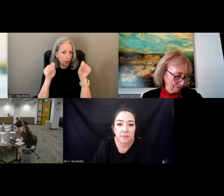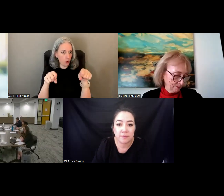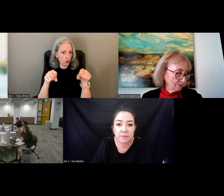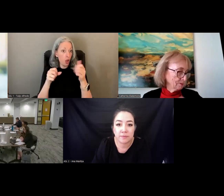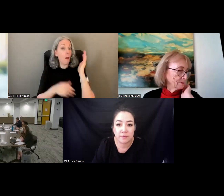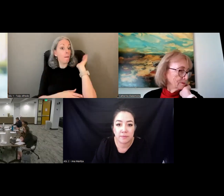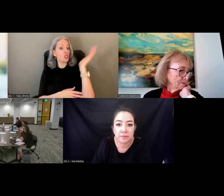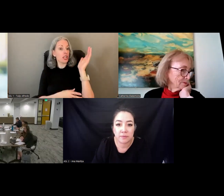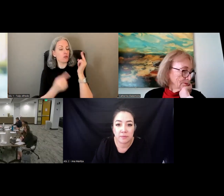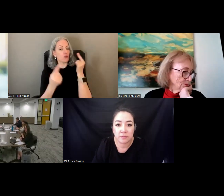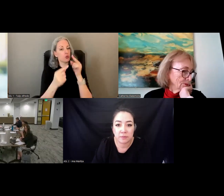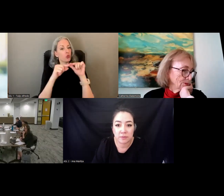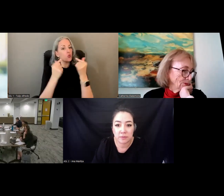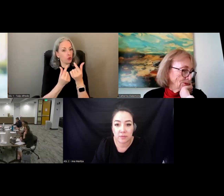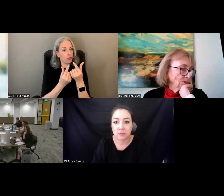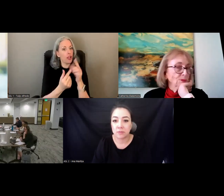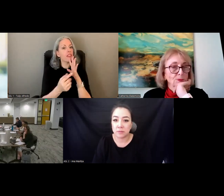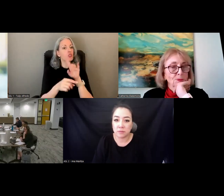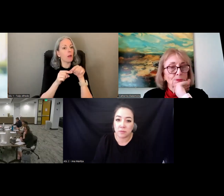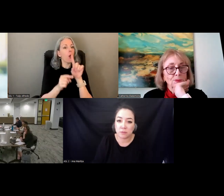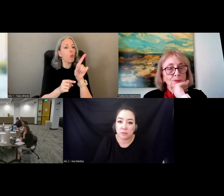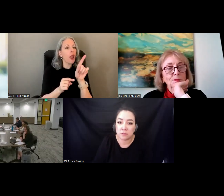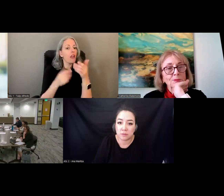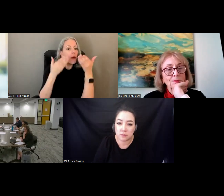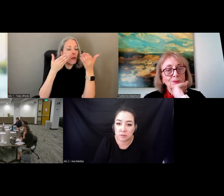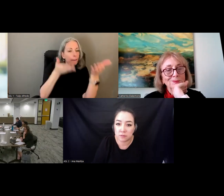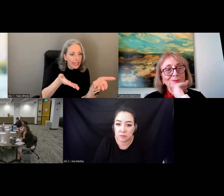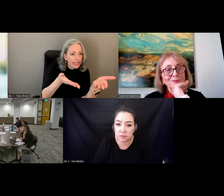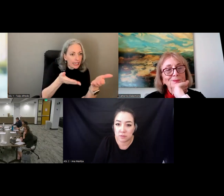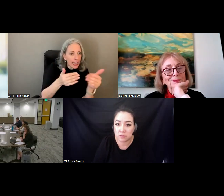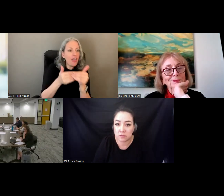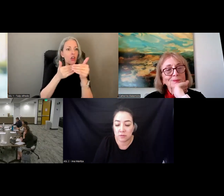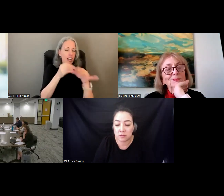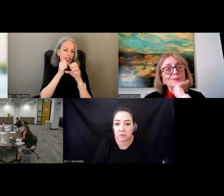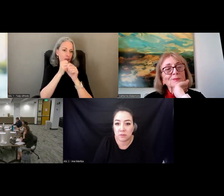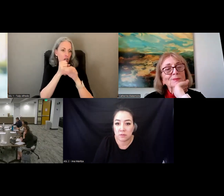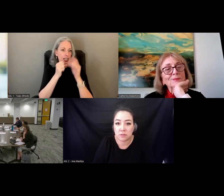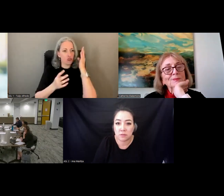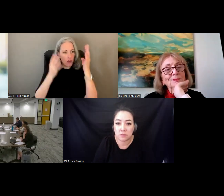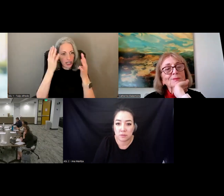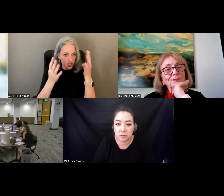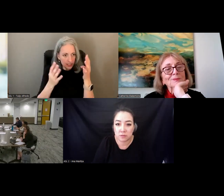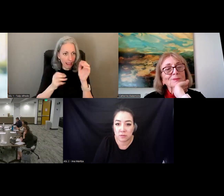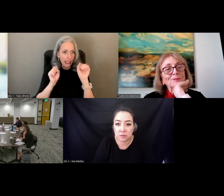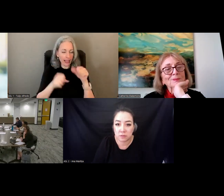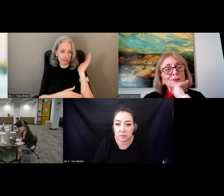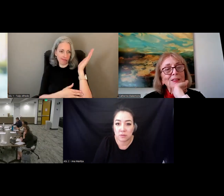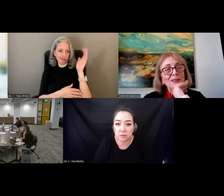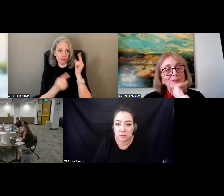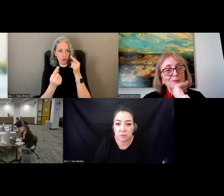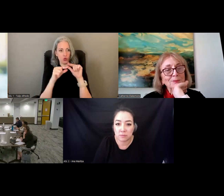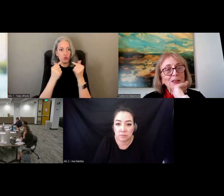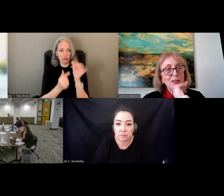present it to the group and then talk about where they will live, and then our next marketing strategies, and we can talk about that. I can present that to the group as